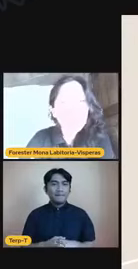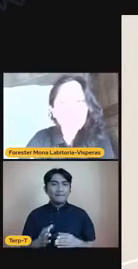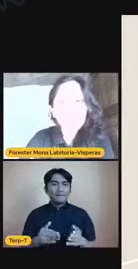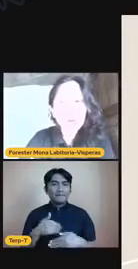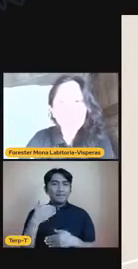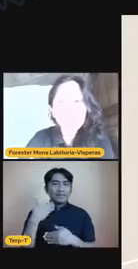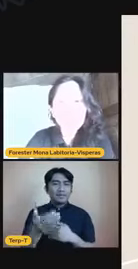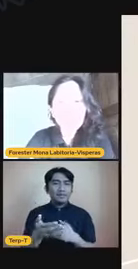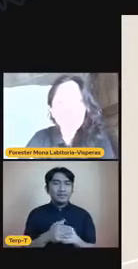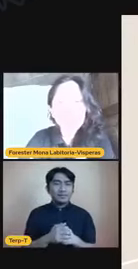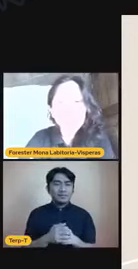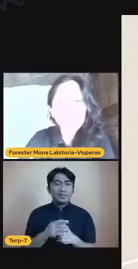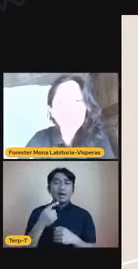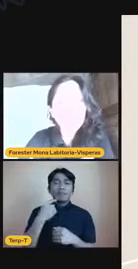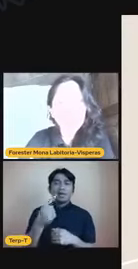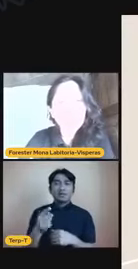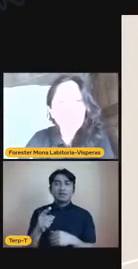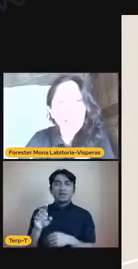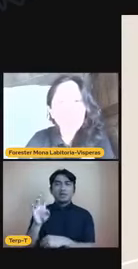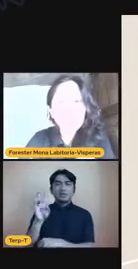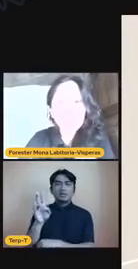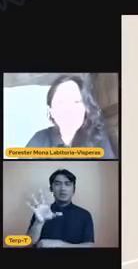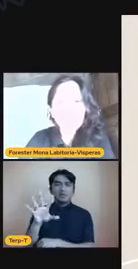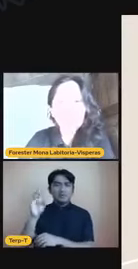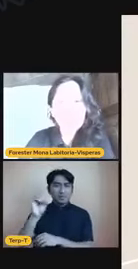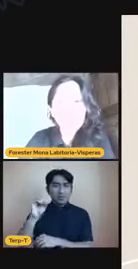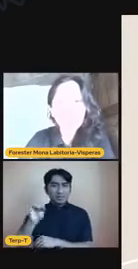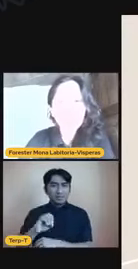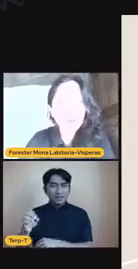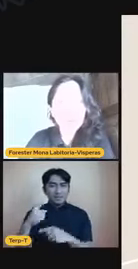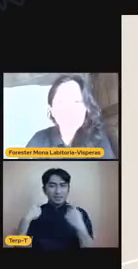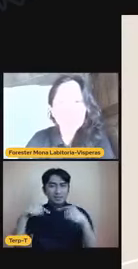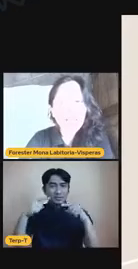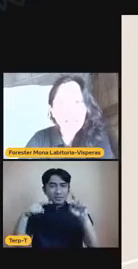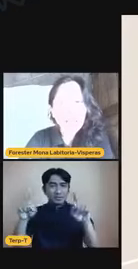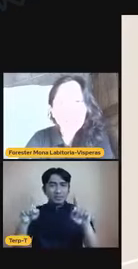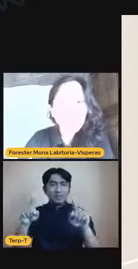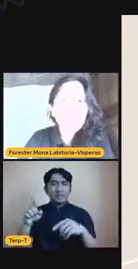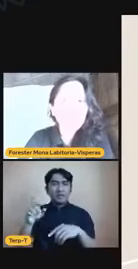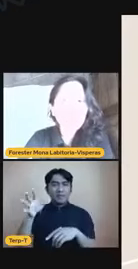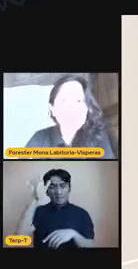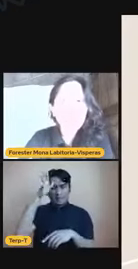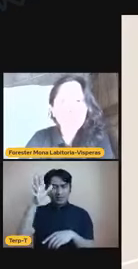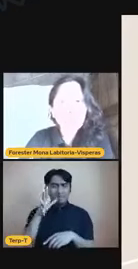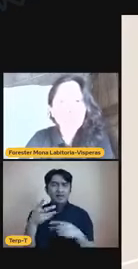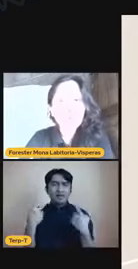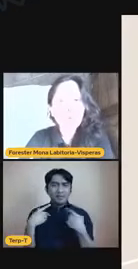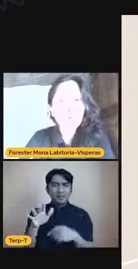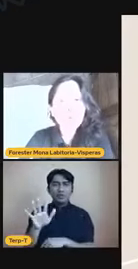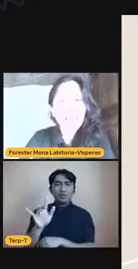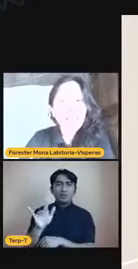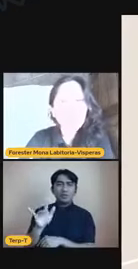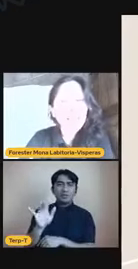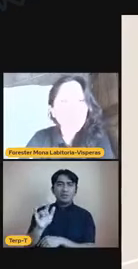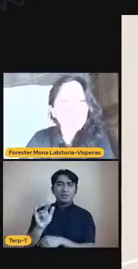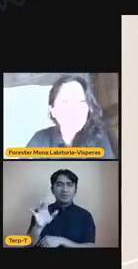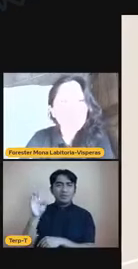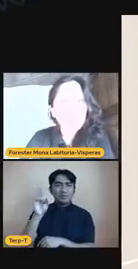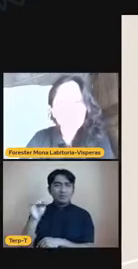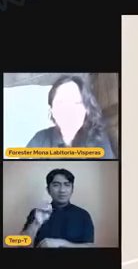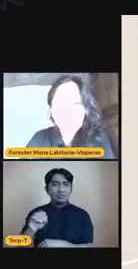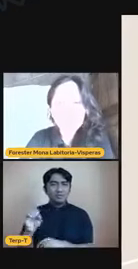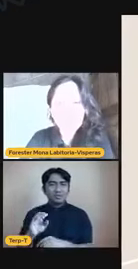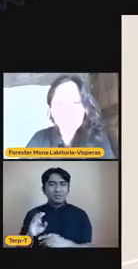Lid, 75% of successful people have successful parents. But 25% broke the mold and